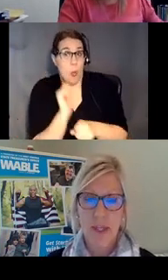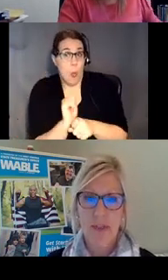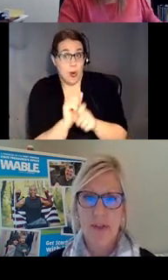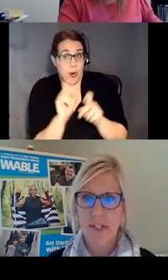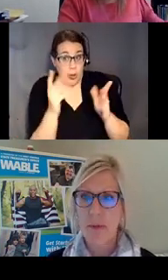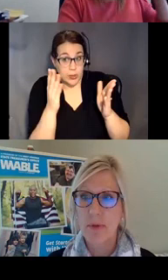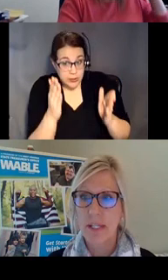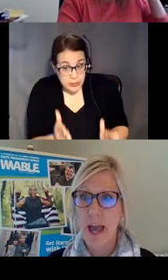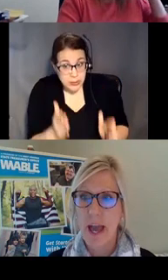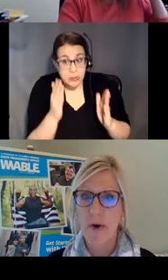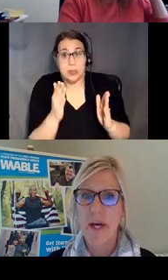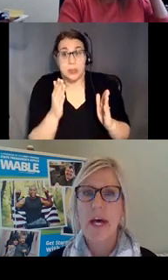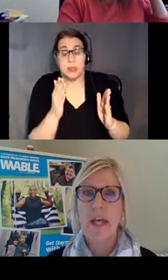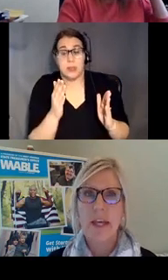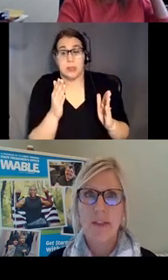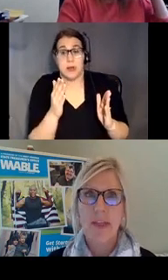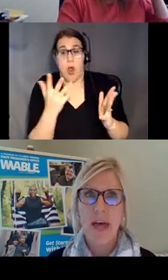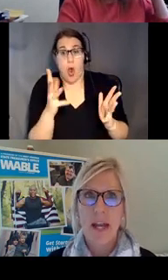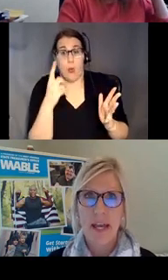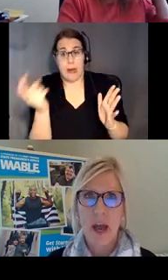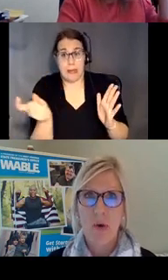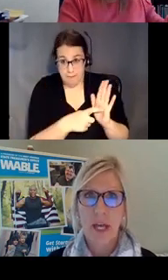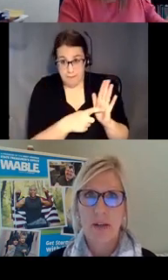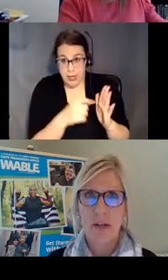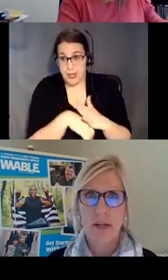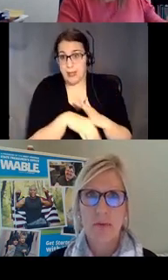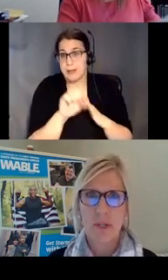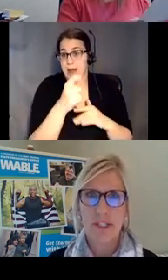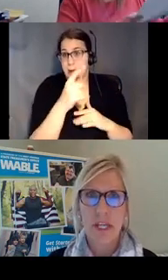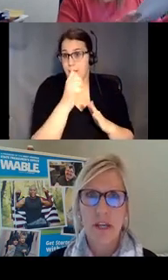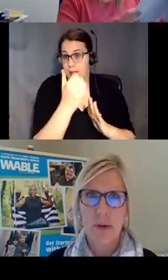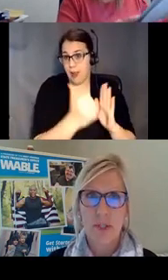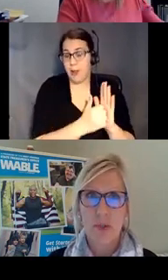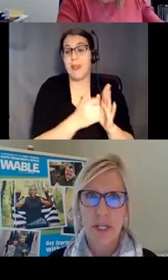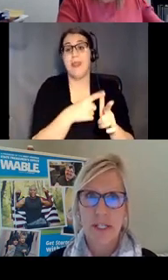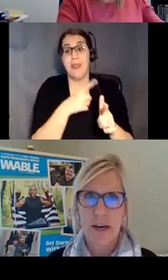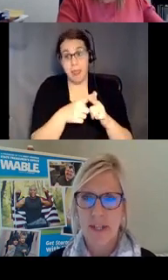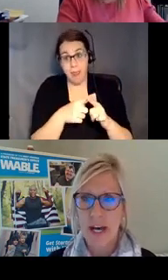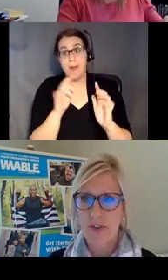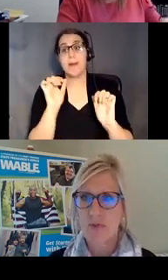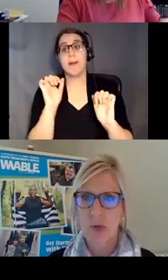that within their Stable account. Then that account can receive up to